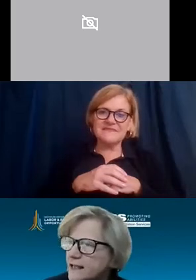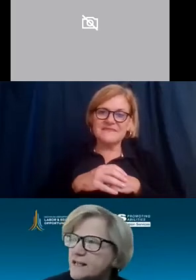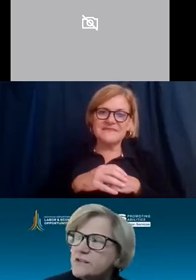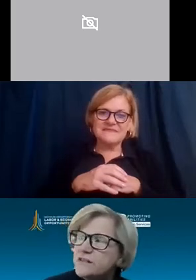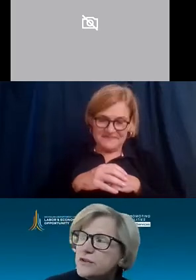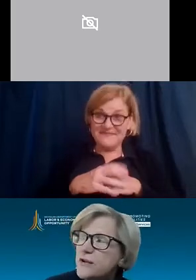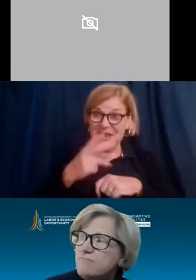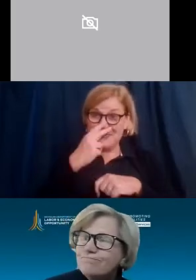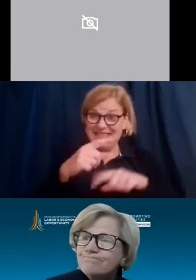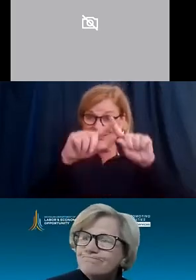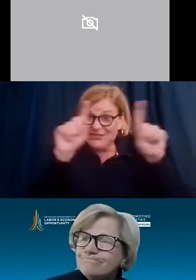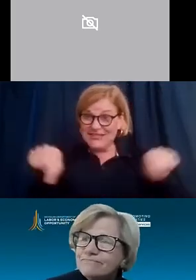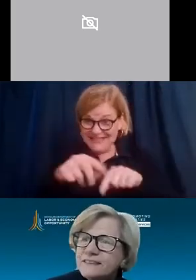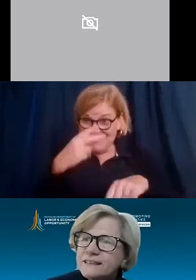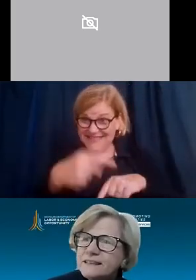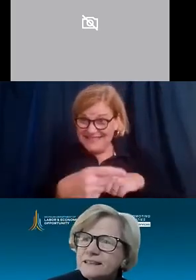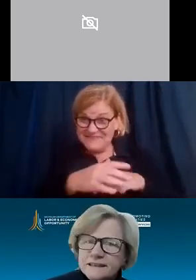Okay, can you see the screen?